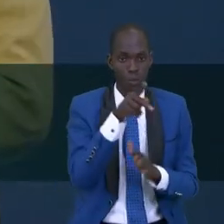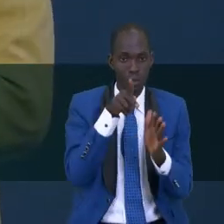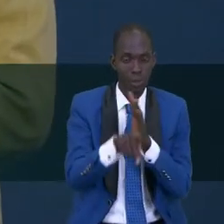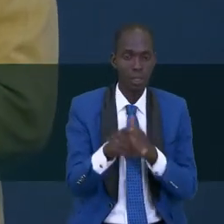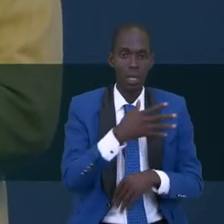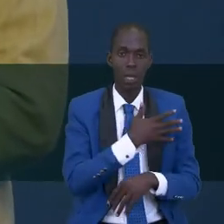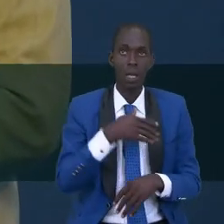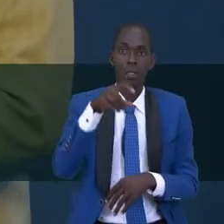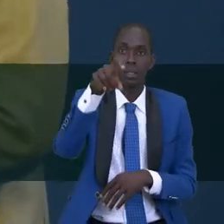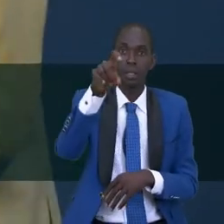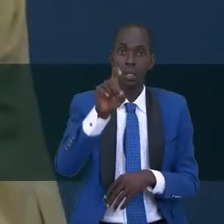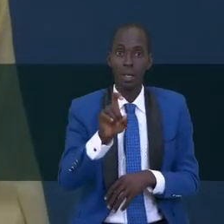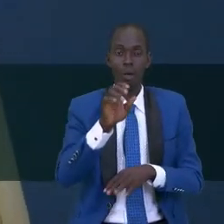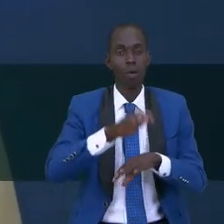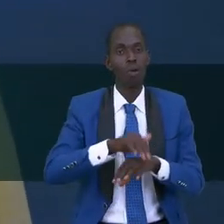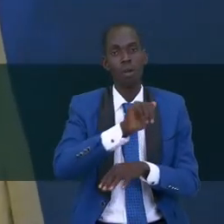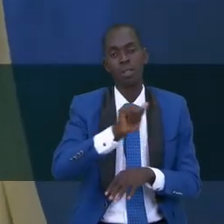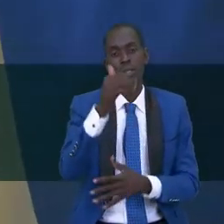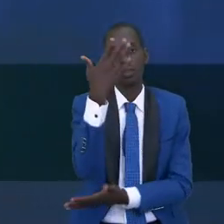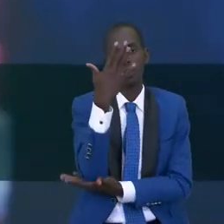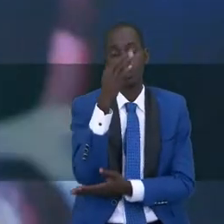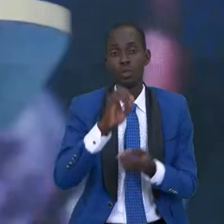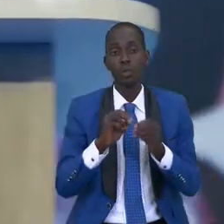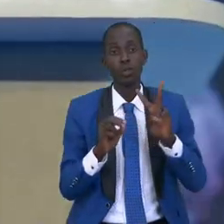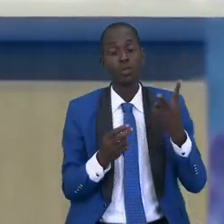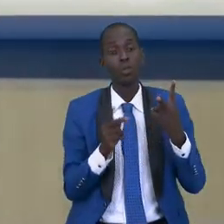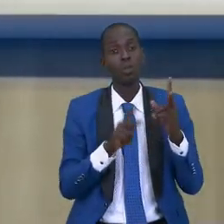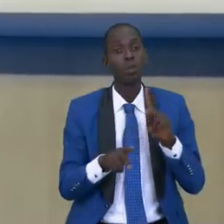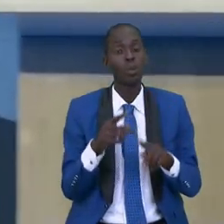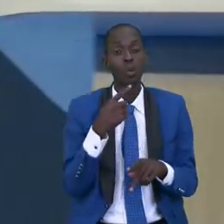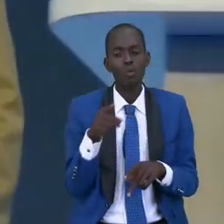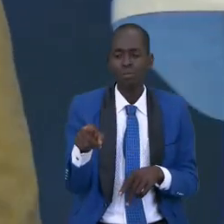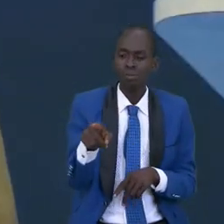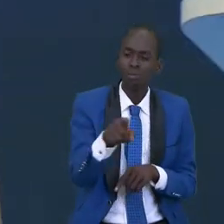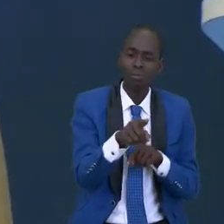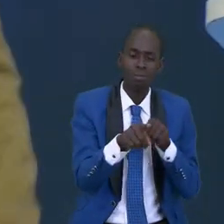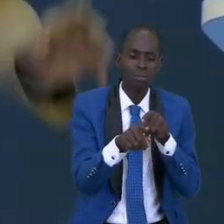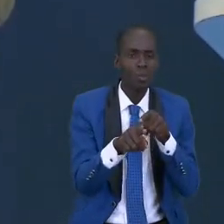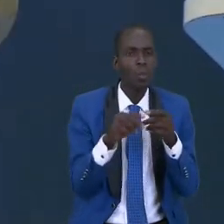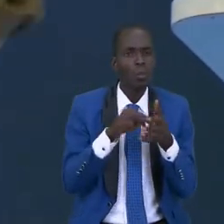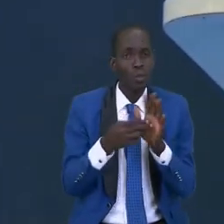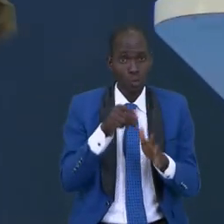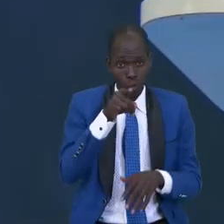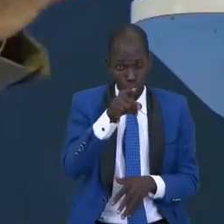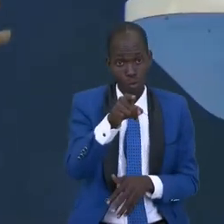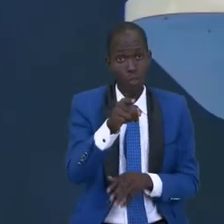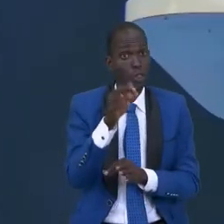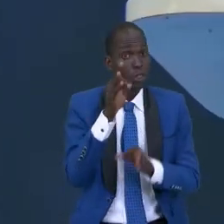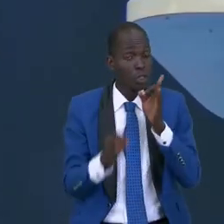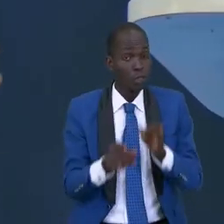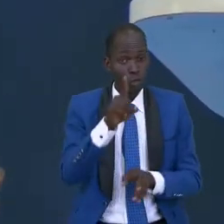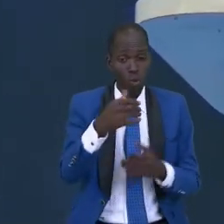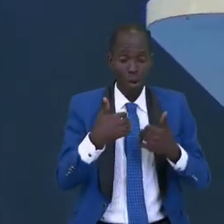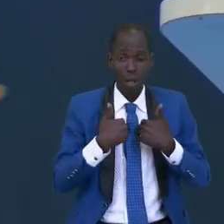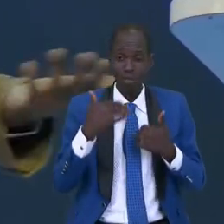on a tree. Number two, ye, that's you. If you had not